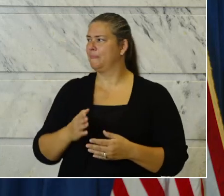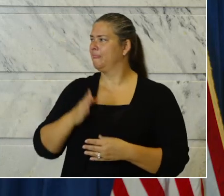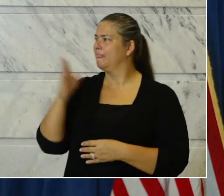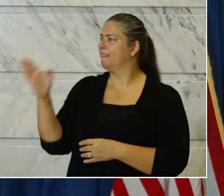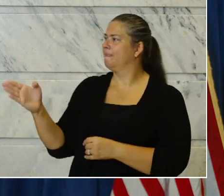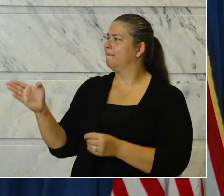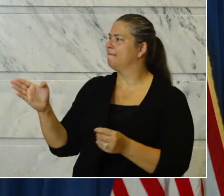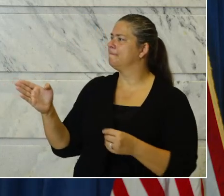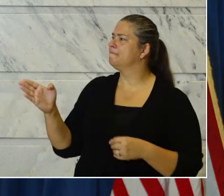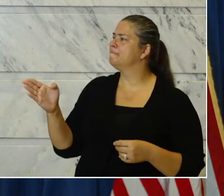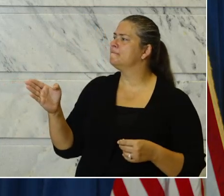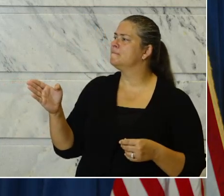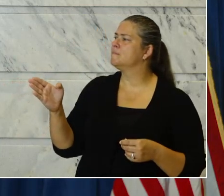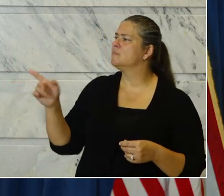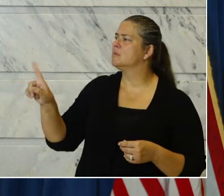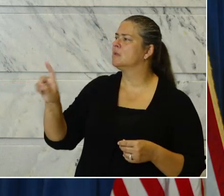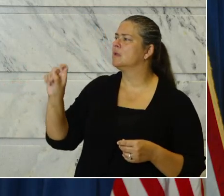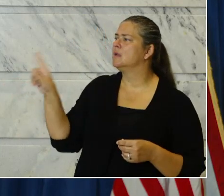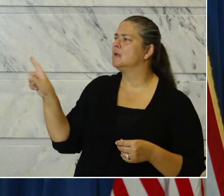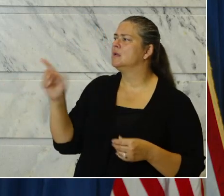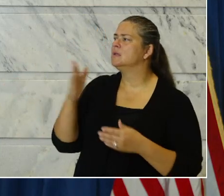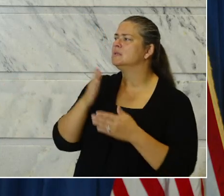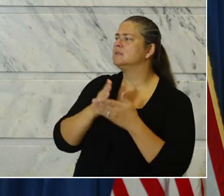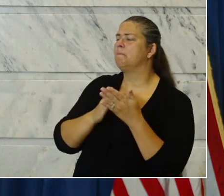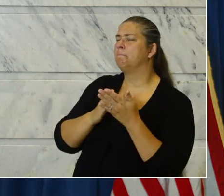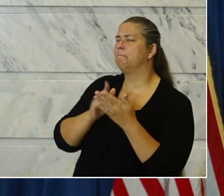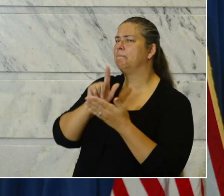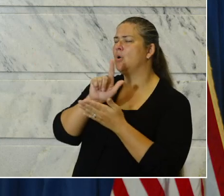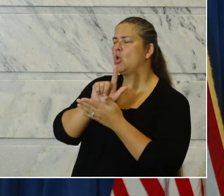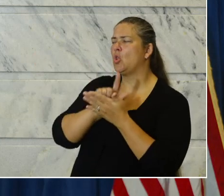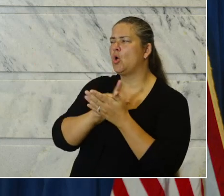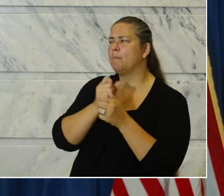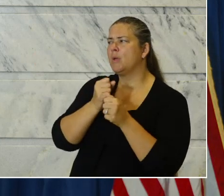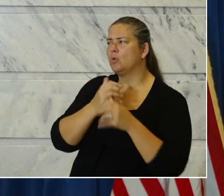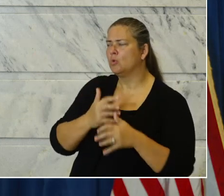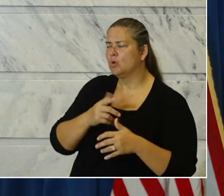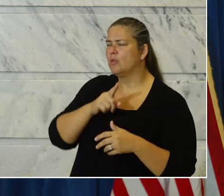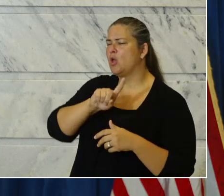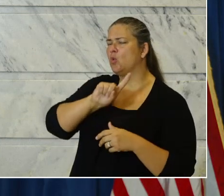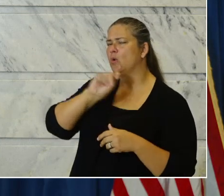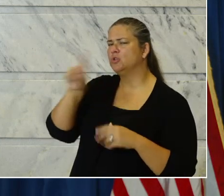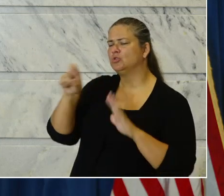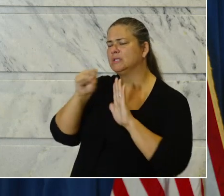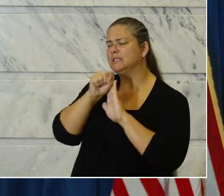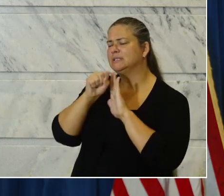A couple of lawmakers continue to question the state's data and positivity rate, and